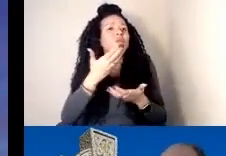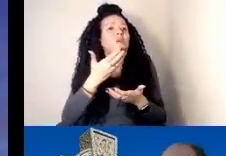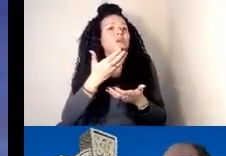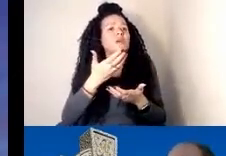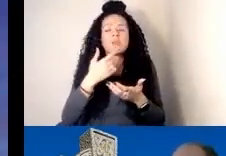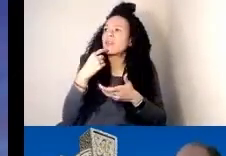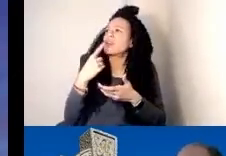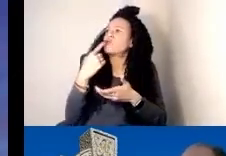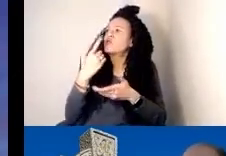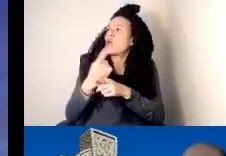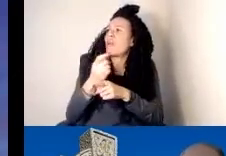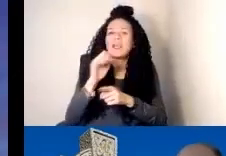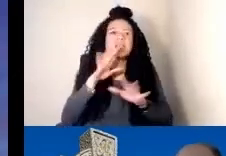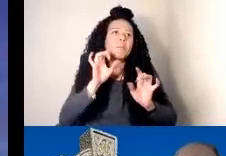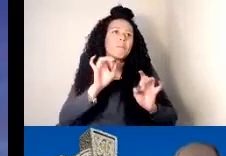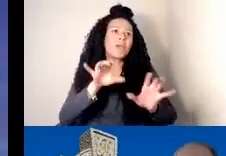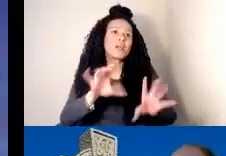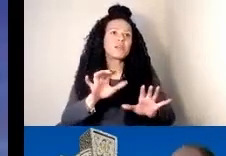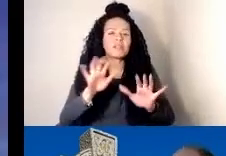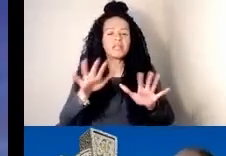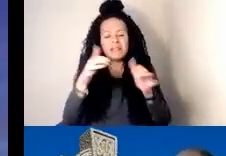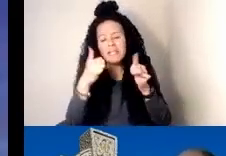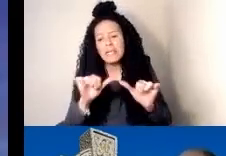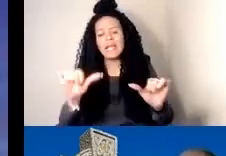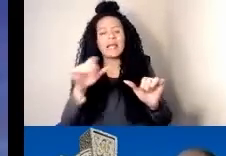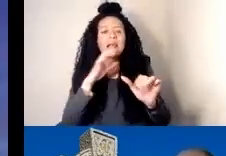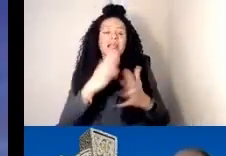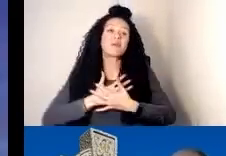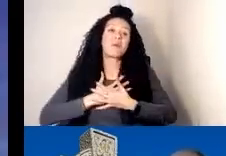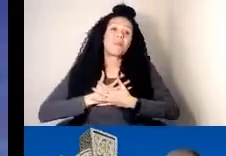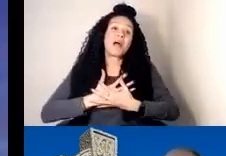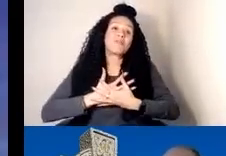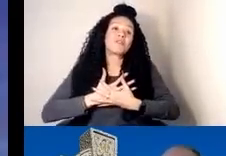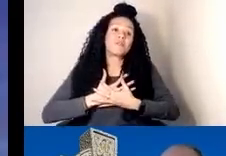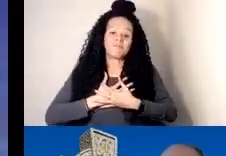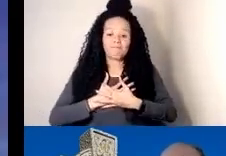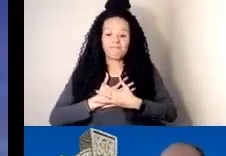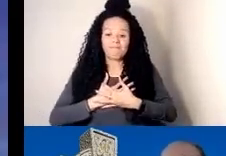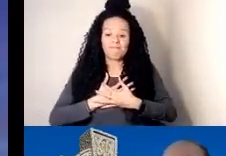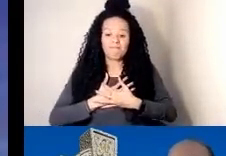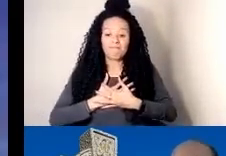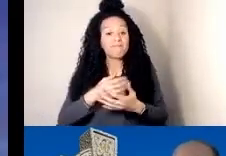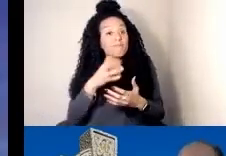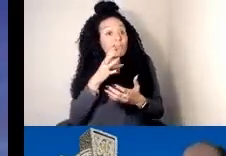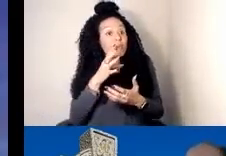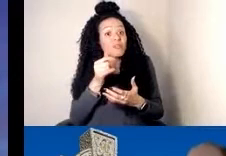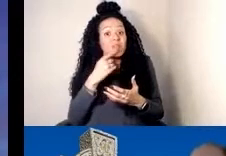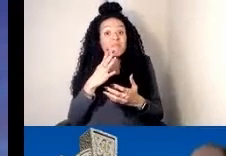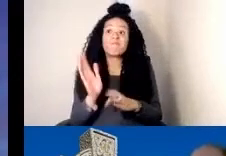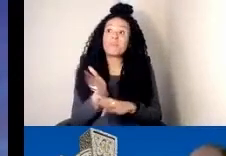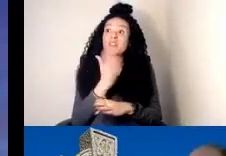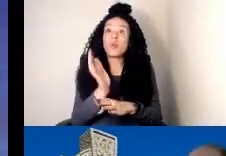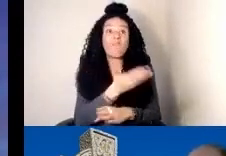his miracles and his healing and his compassion. But they are somehow themselves passed over by